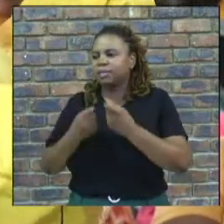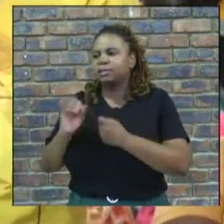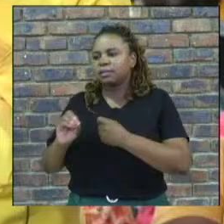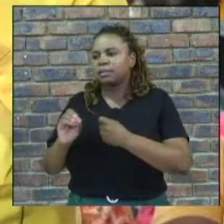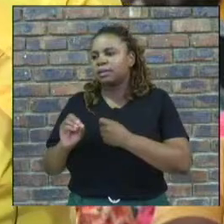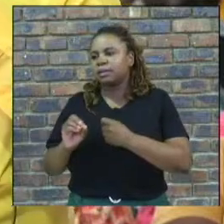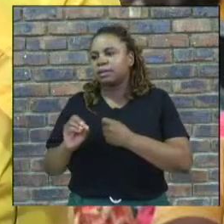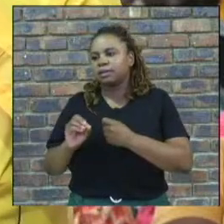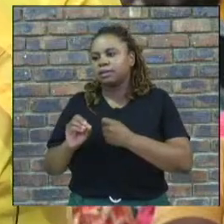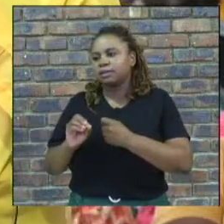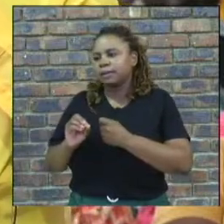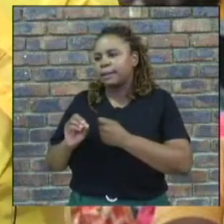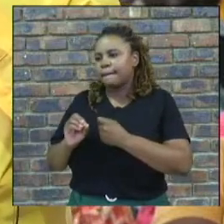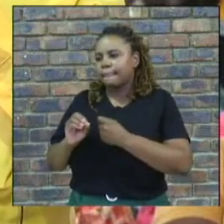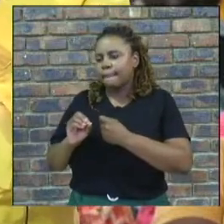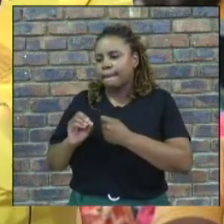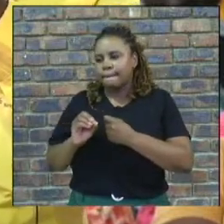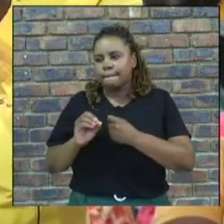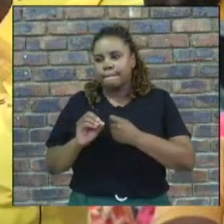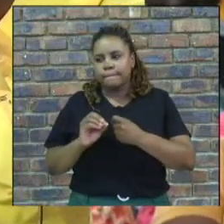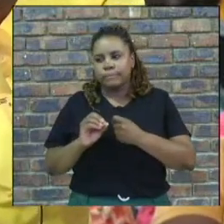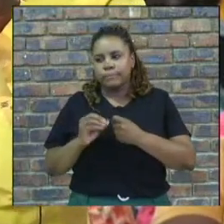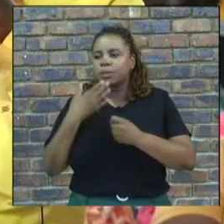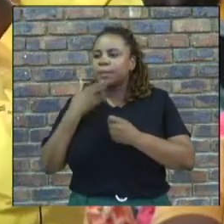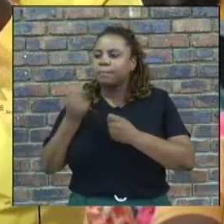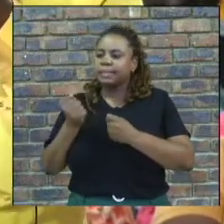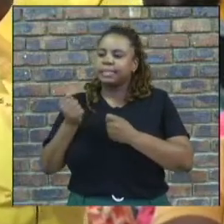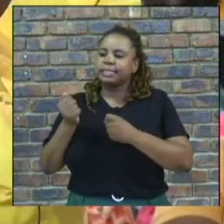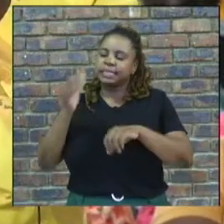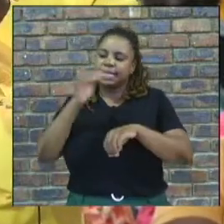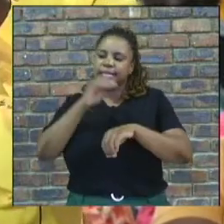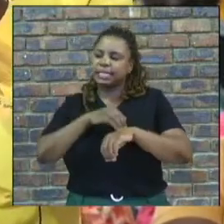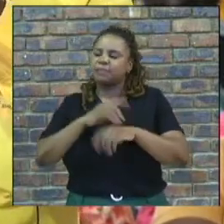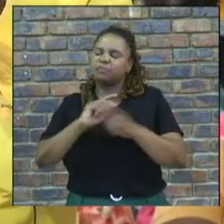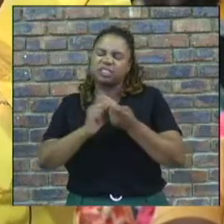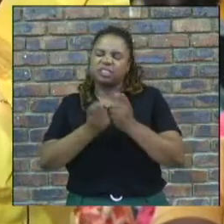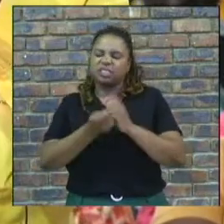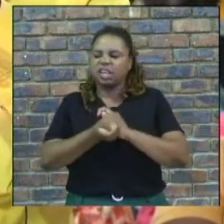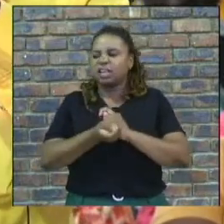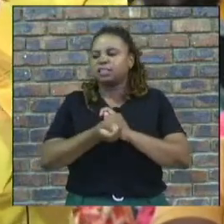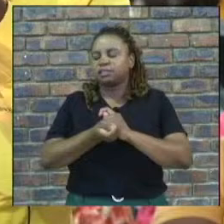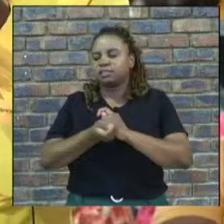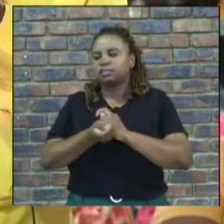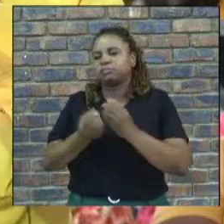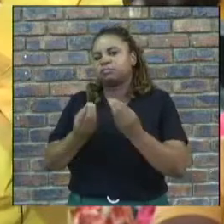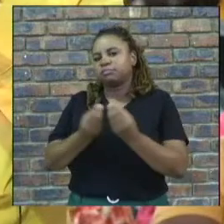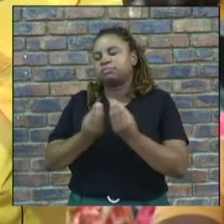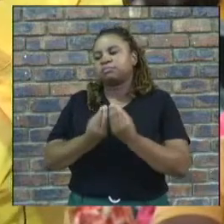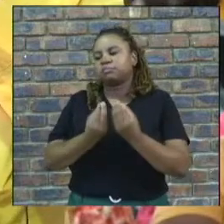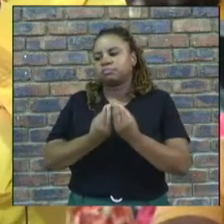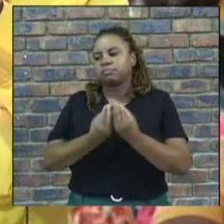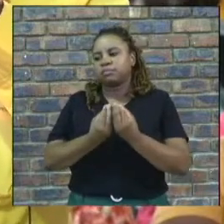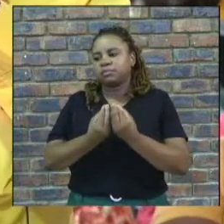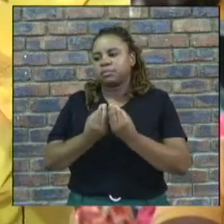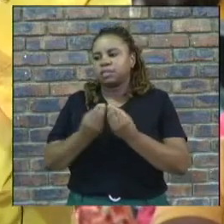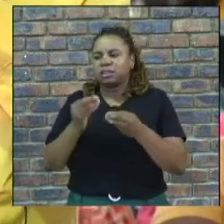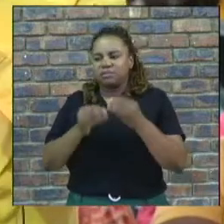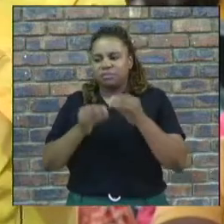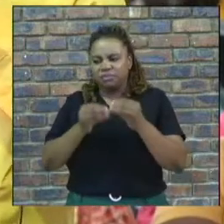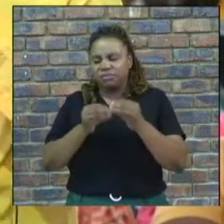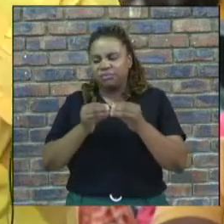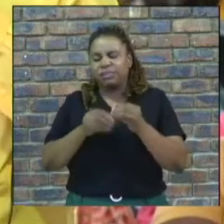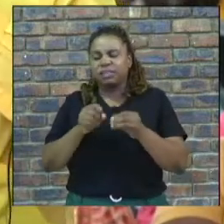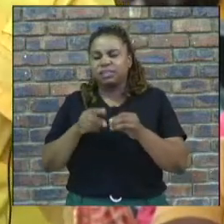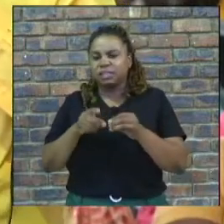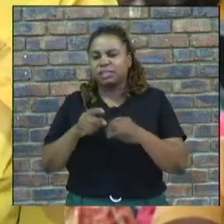siyabandlululana. Manje asifuni lento lokuthi ngase siyabandlululana. Sicela ukuthi i-channel ihlale phansi ilungise izindaba zayo